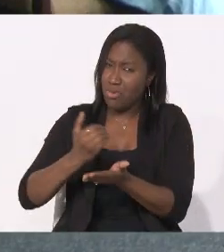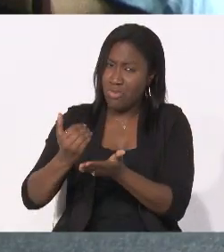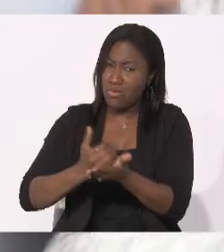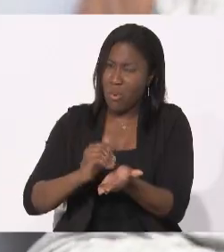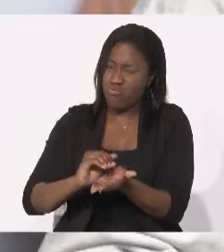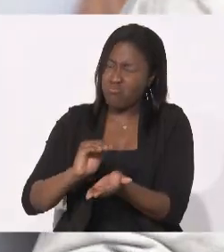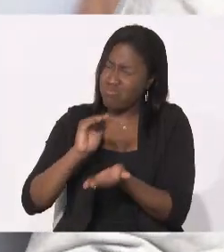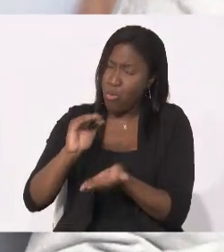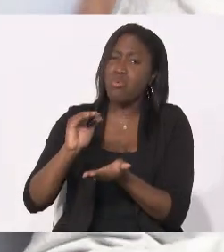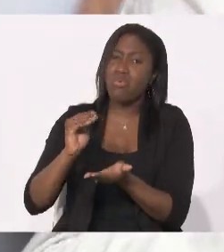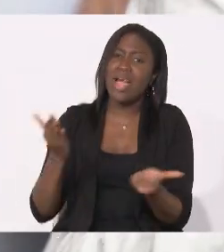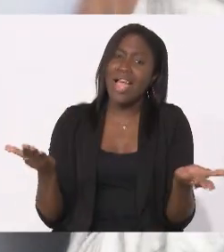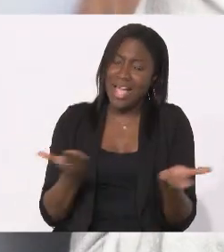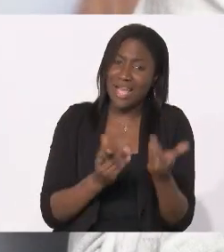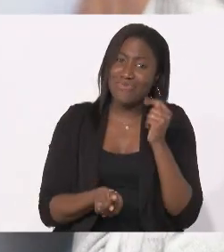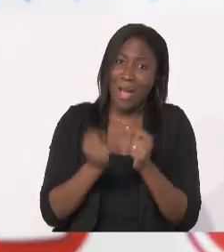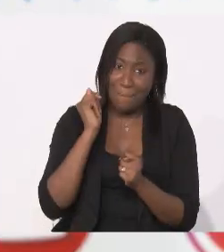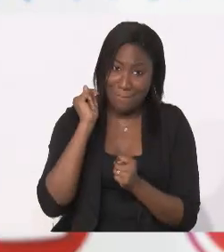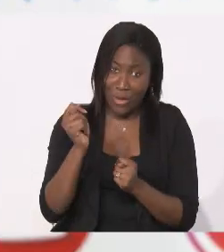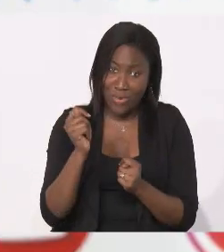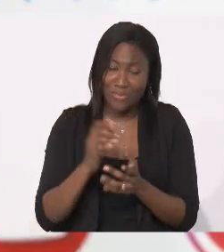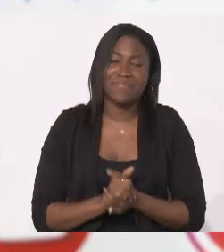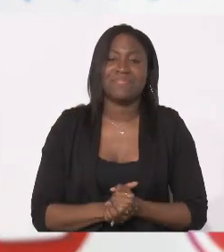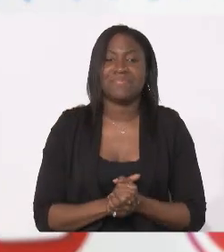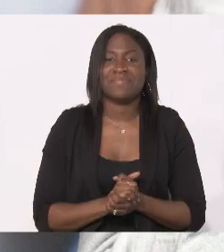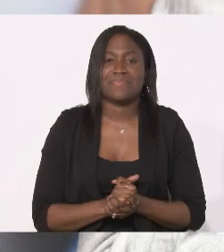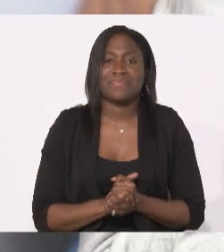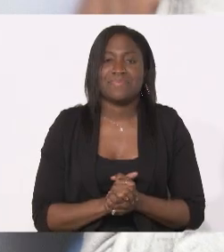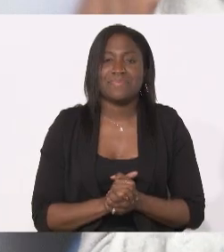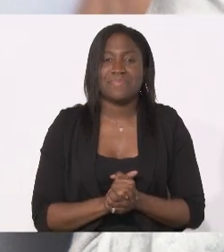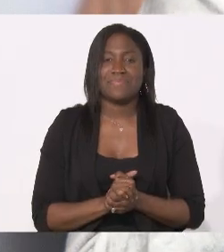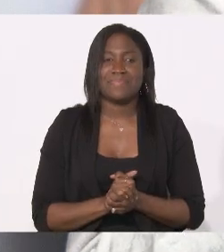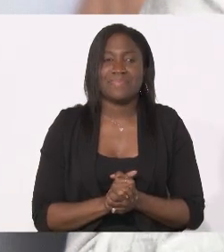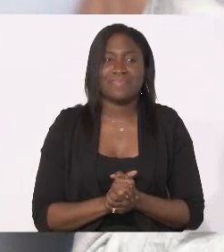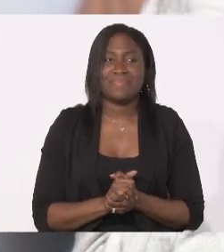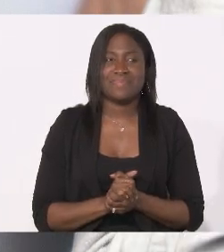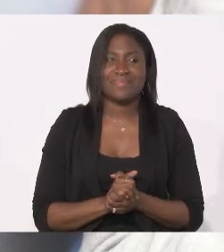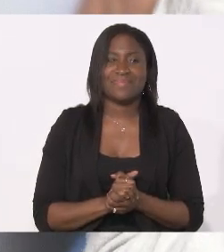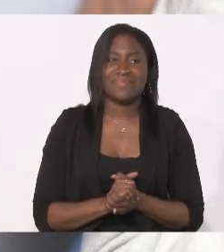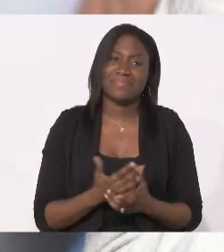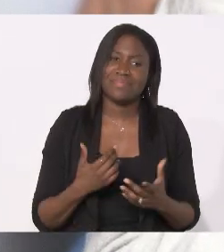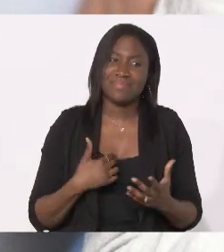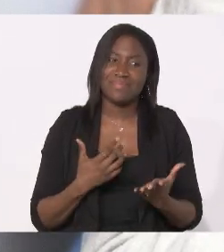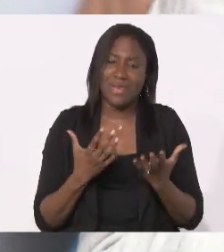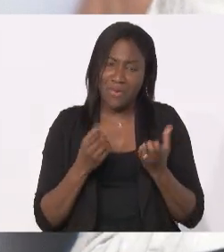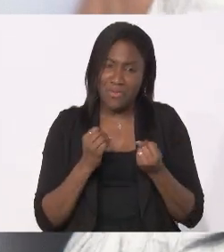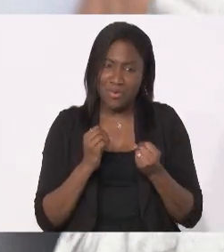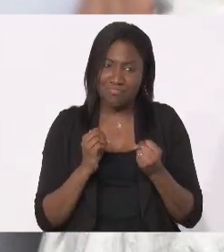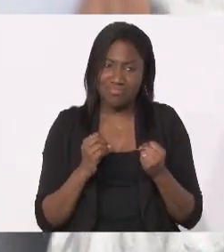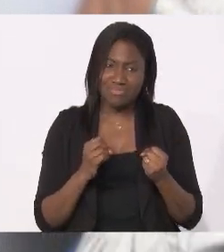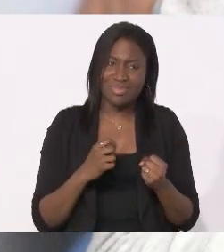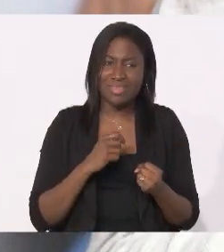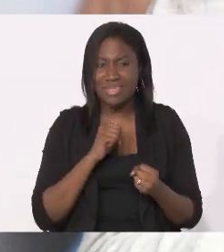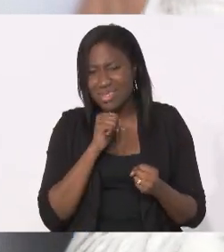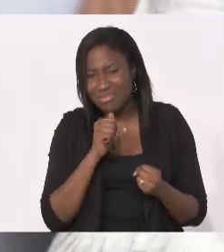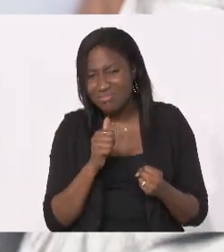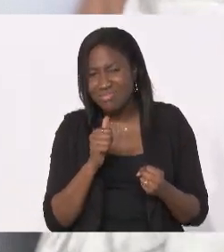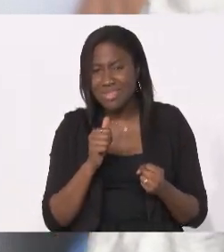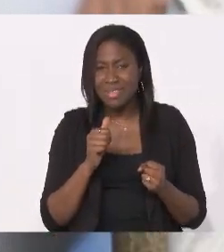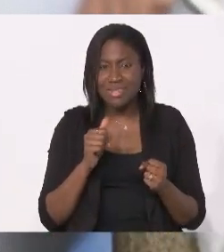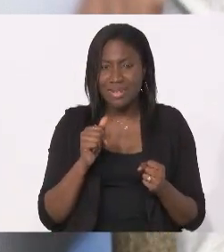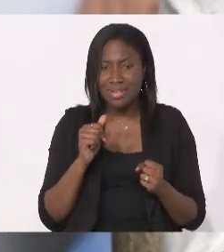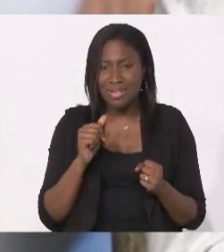to take a chance on us? Right. Well, I'm going to say this, right? I have